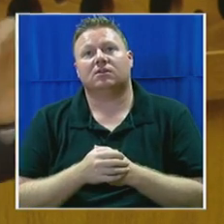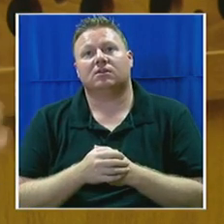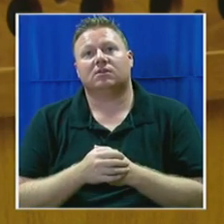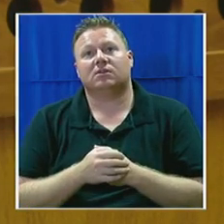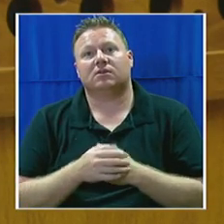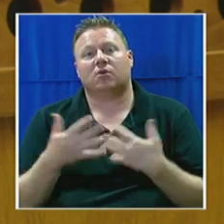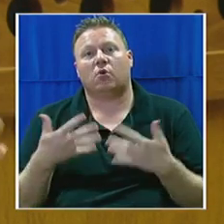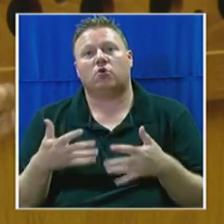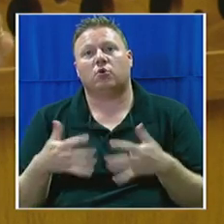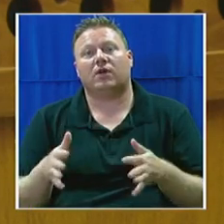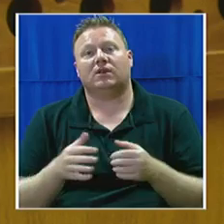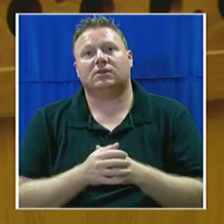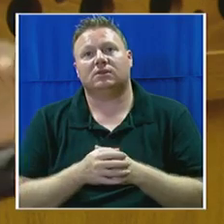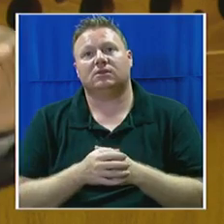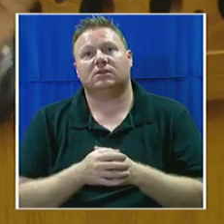Already